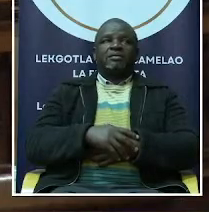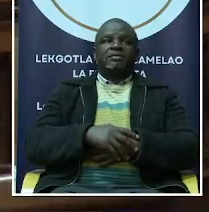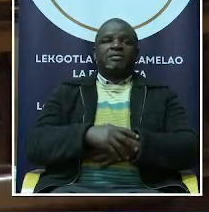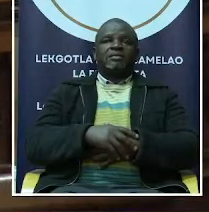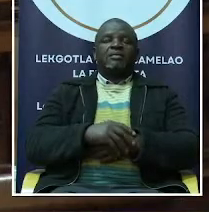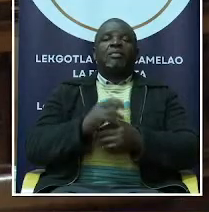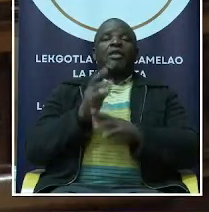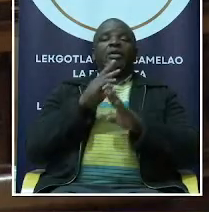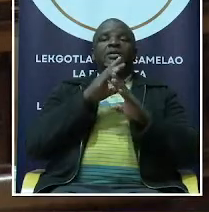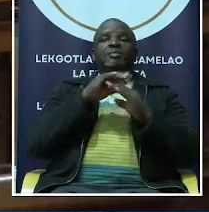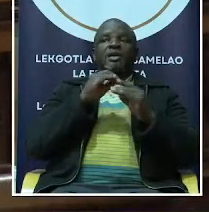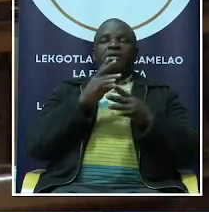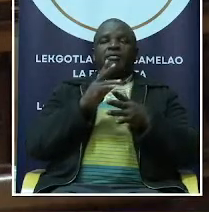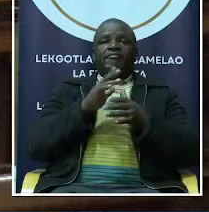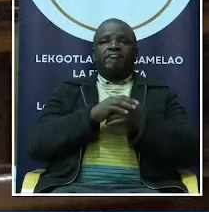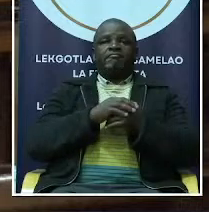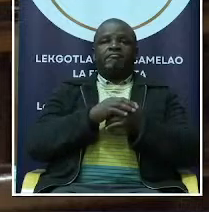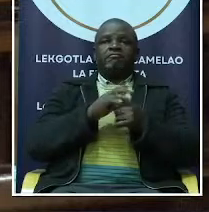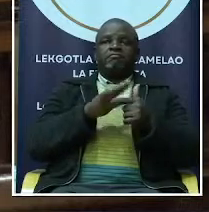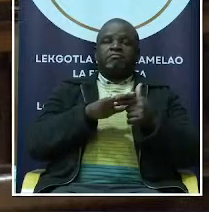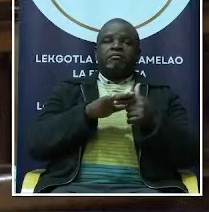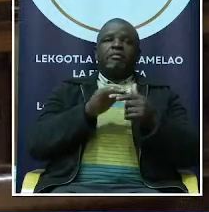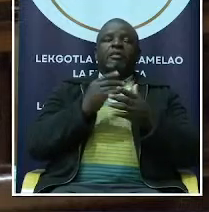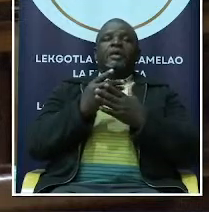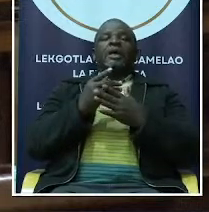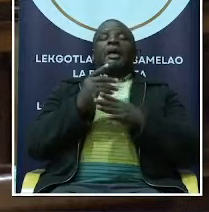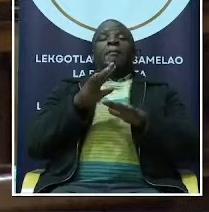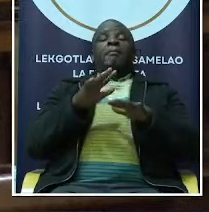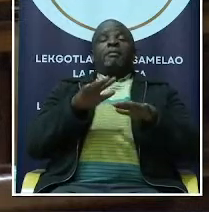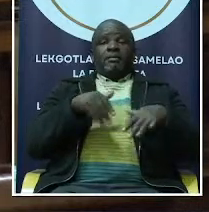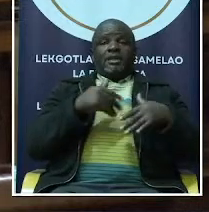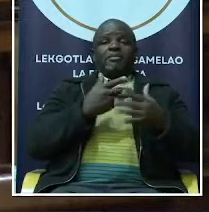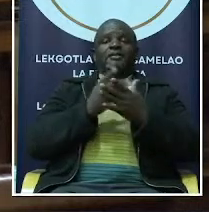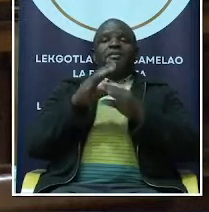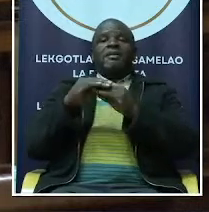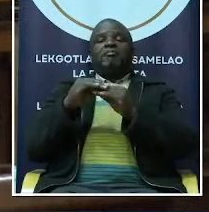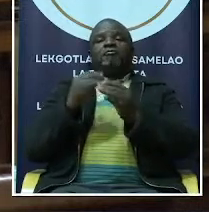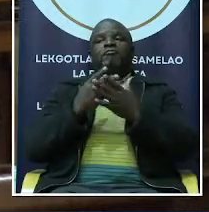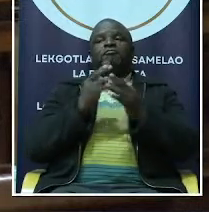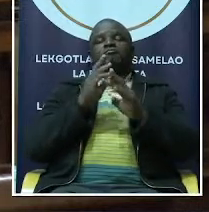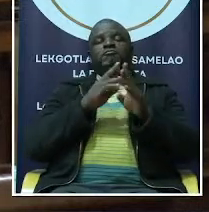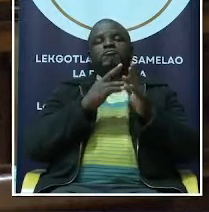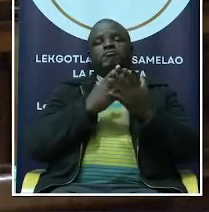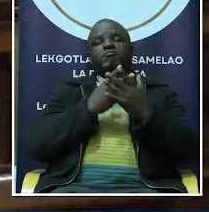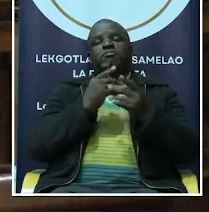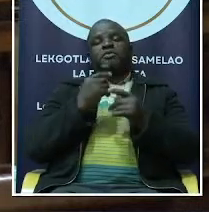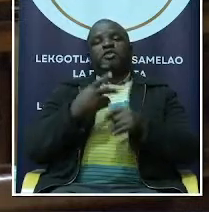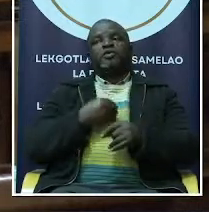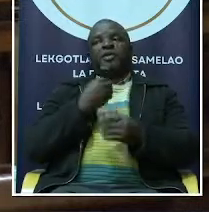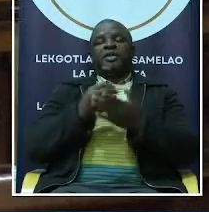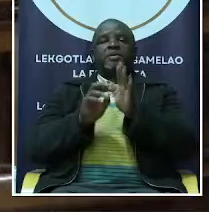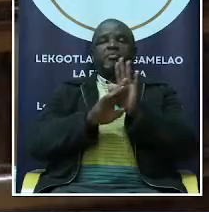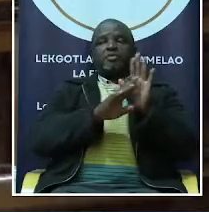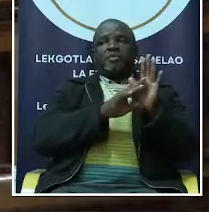Honorable Speaker, honorable members of the House, and fellow youth representatives.